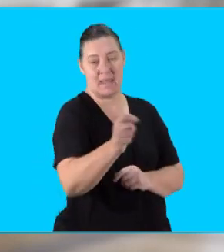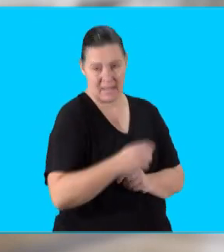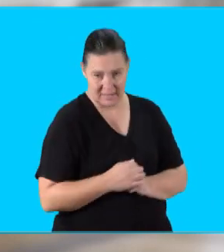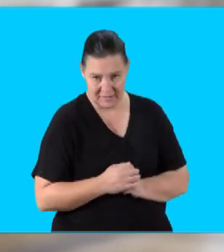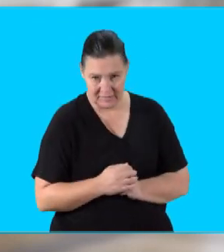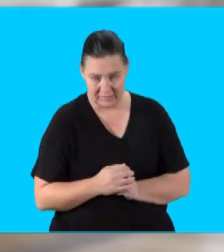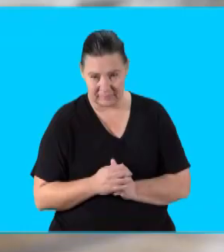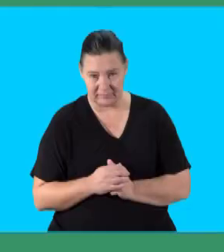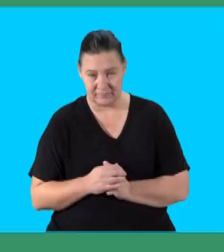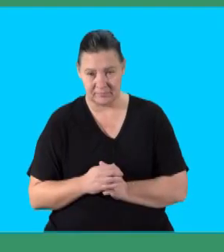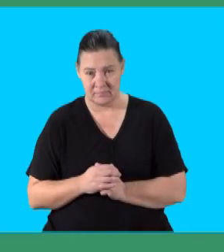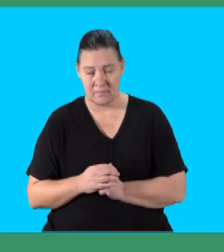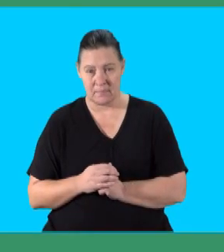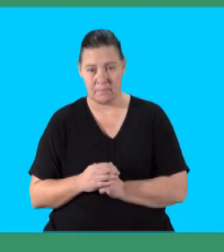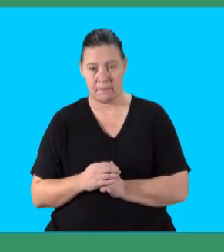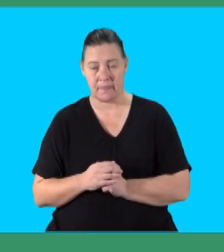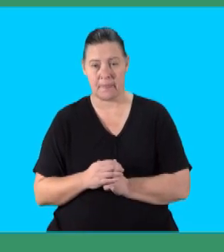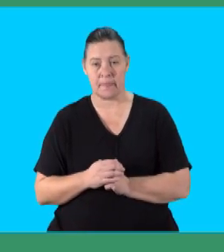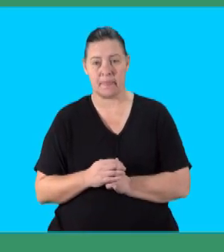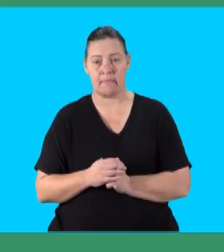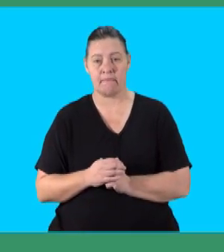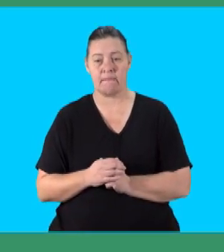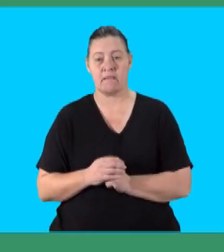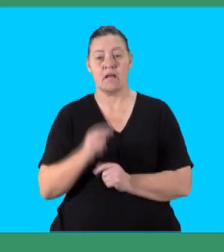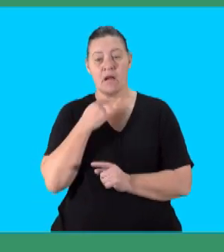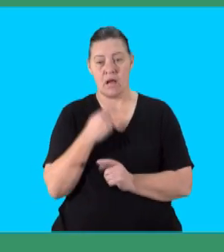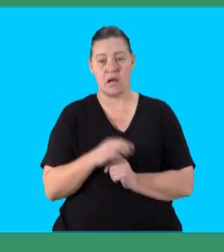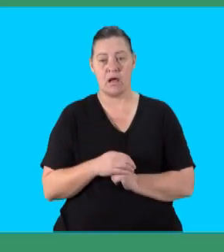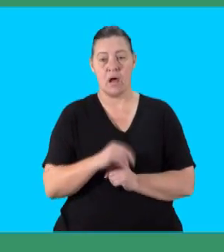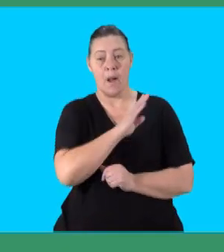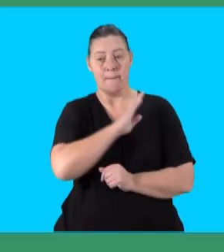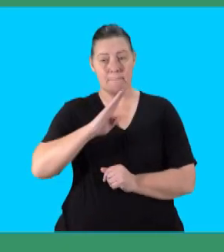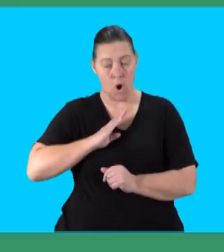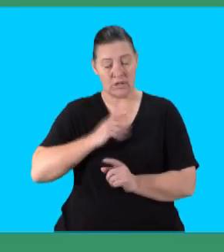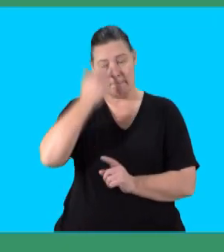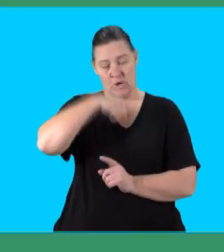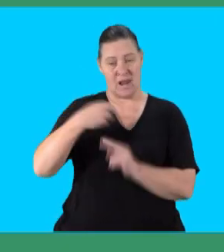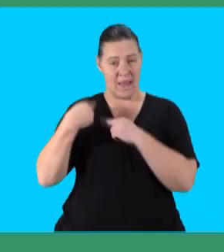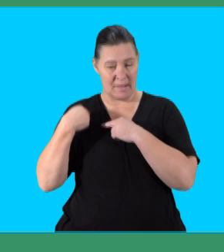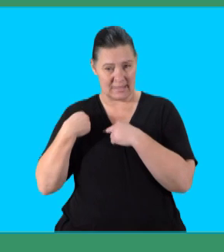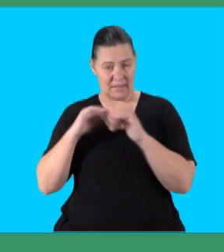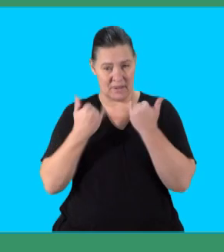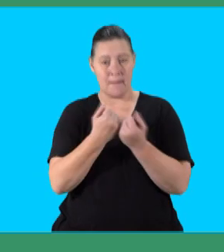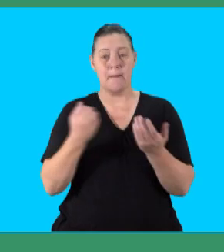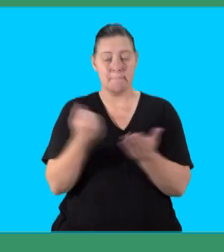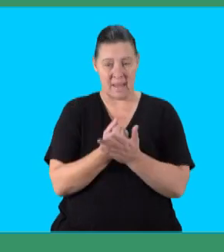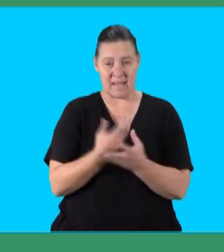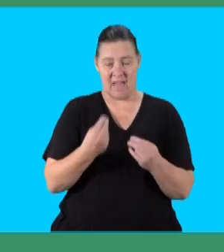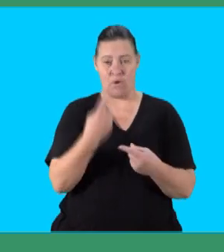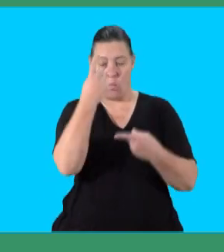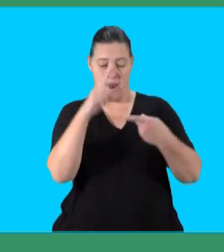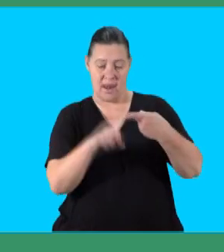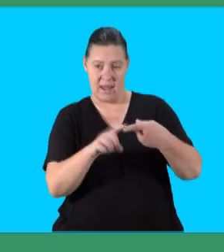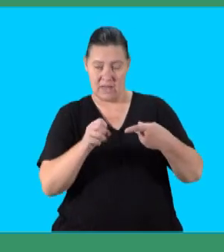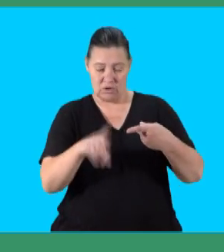particular debts. The board of a personal liability company must include at least one director or any